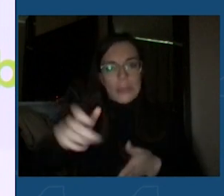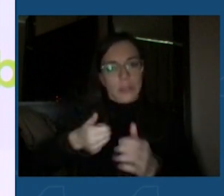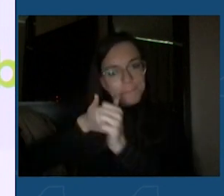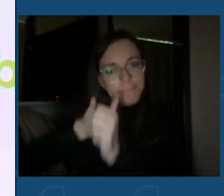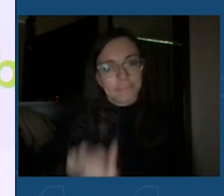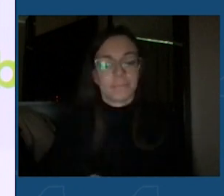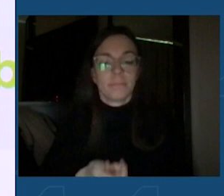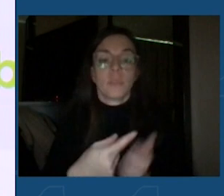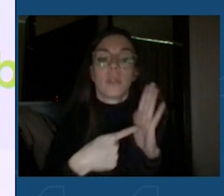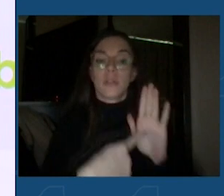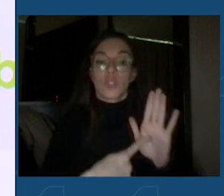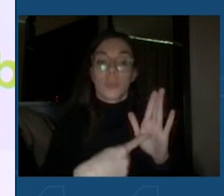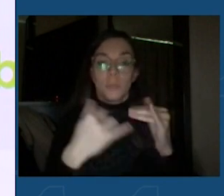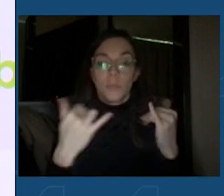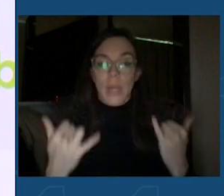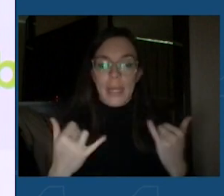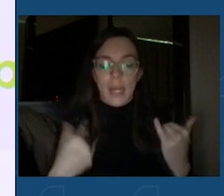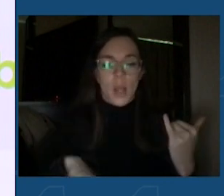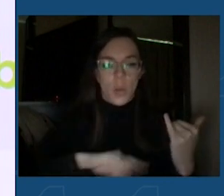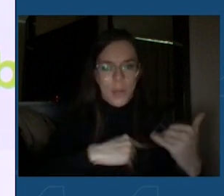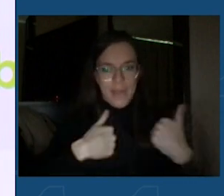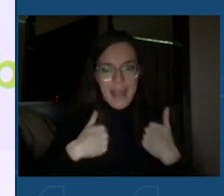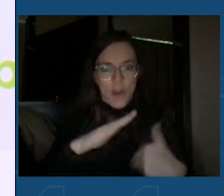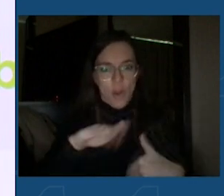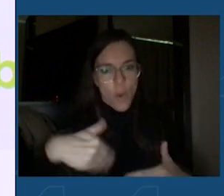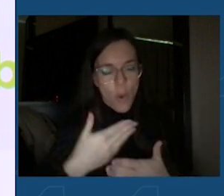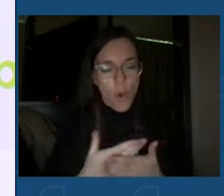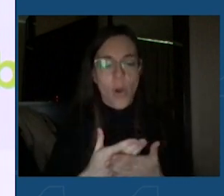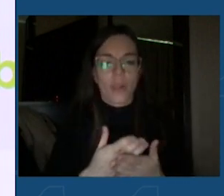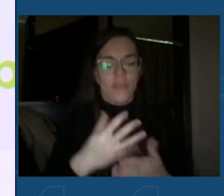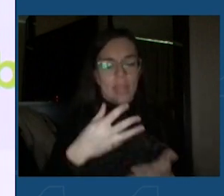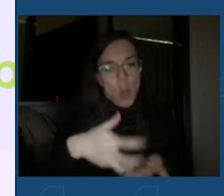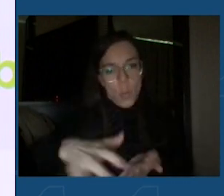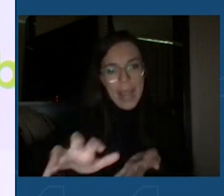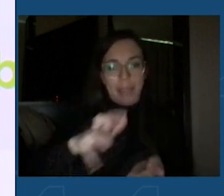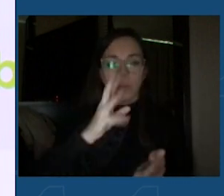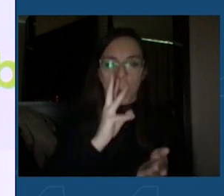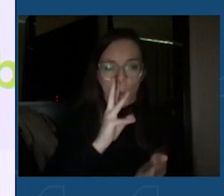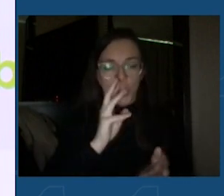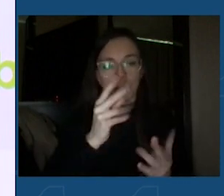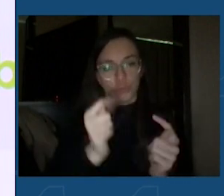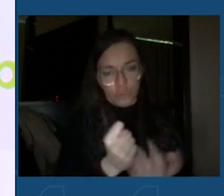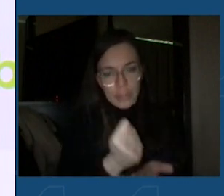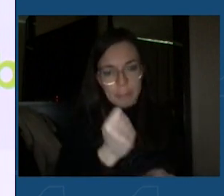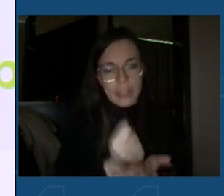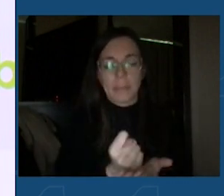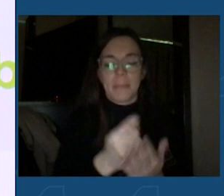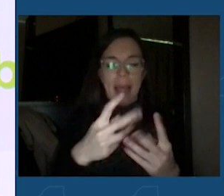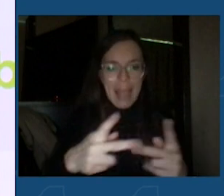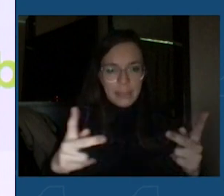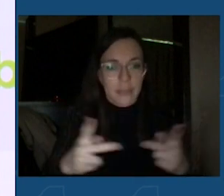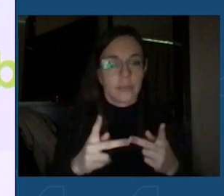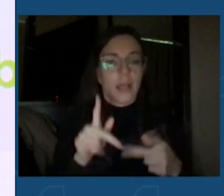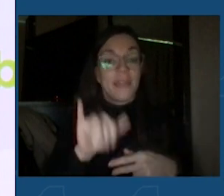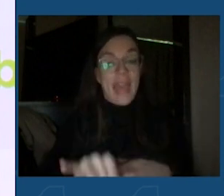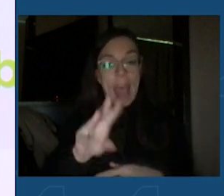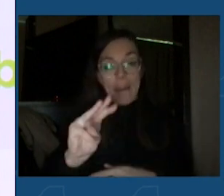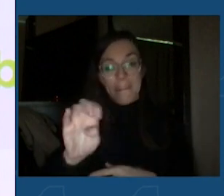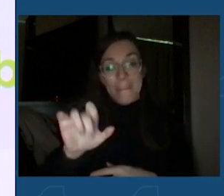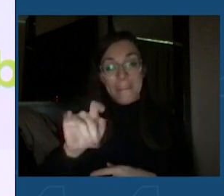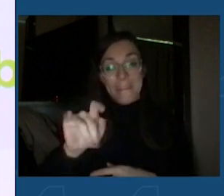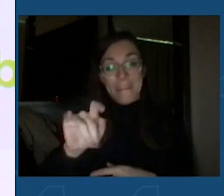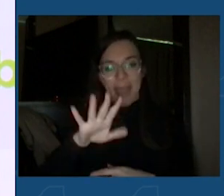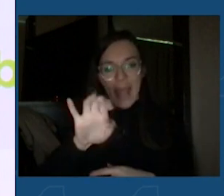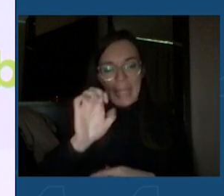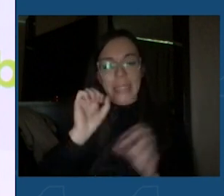now, we vent all the methane from our wastewater treatment plants and landfills to the air. That methane can be burned in our district